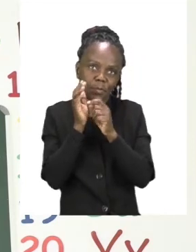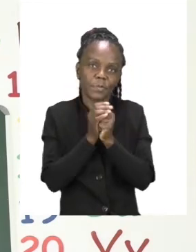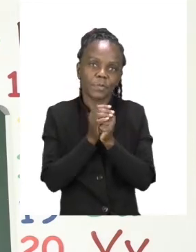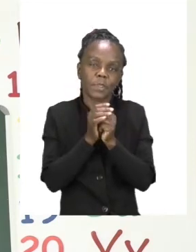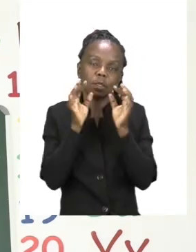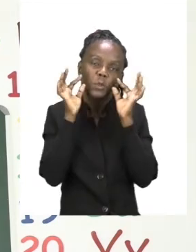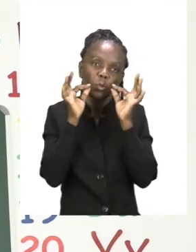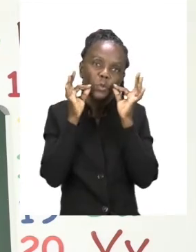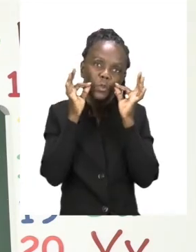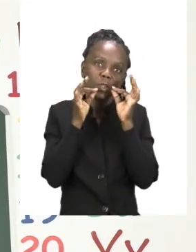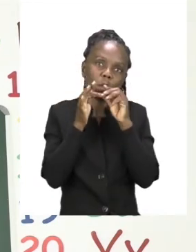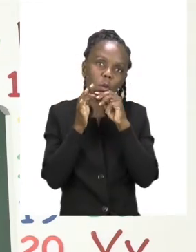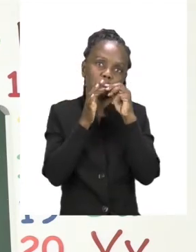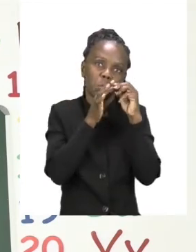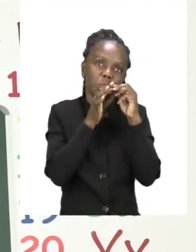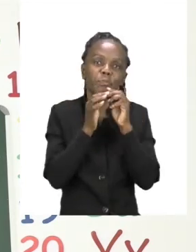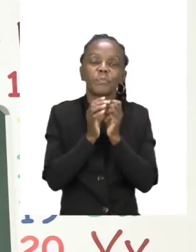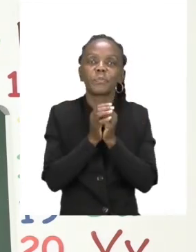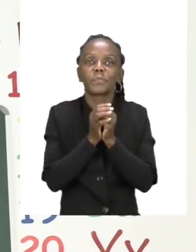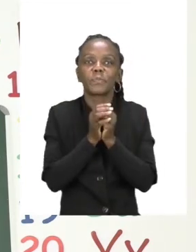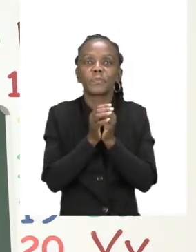our special sanitizing song.